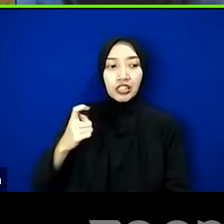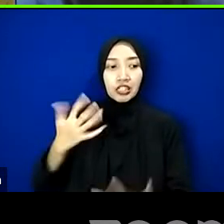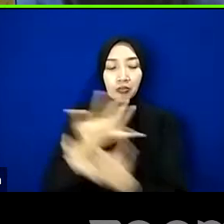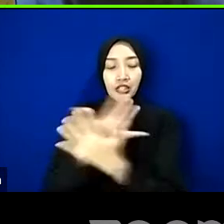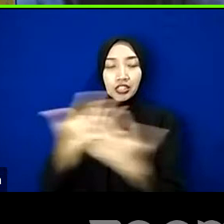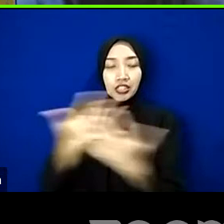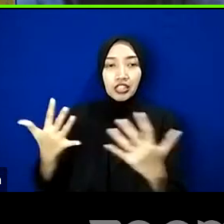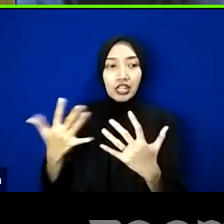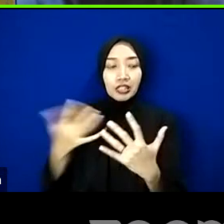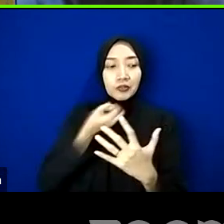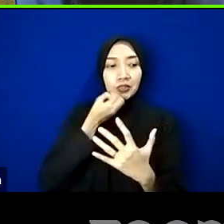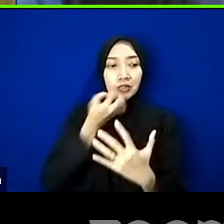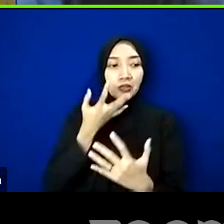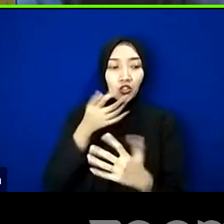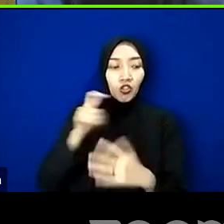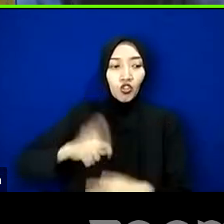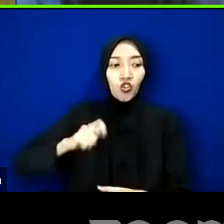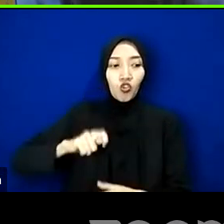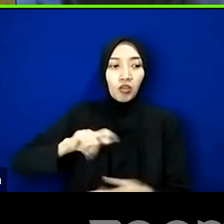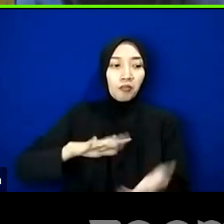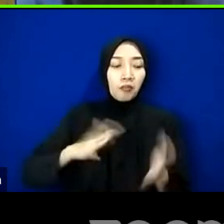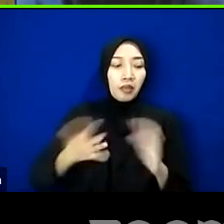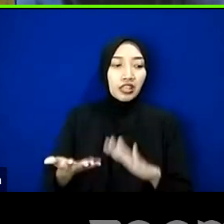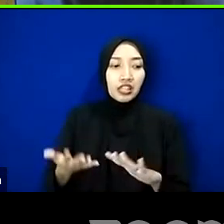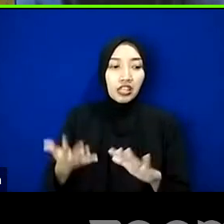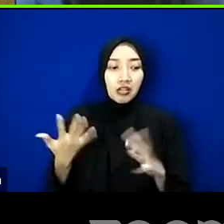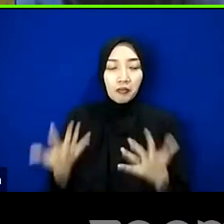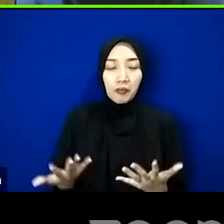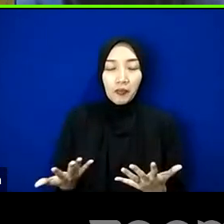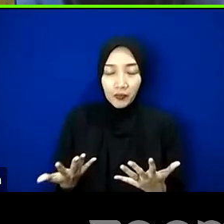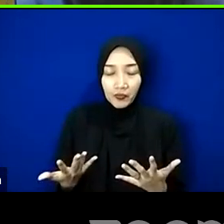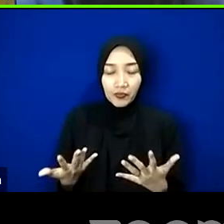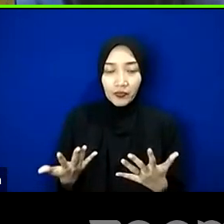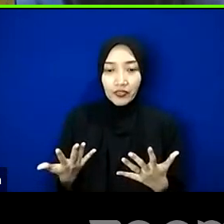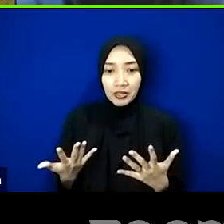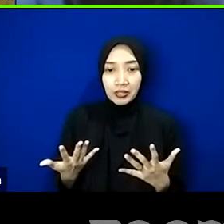is a deterrent effect, has a deterrent effect